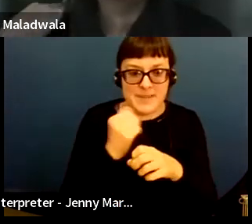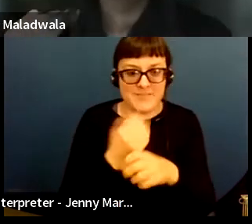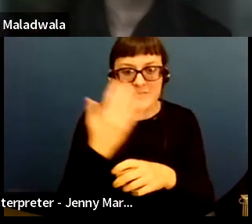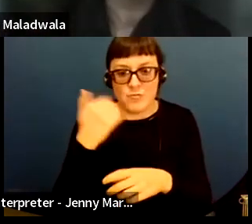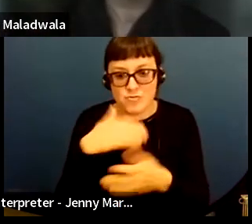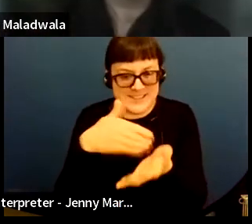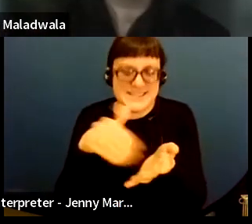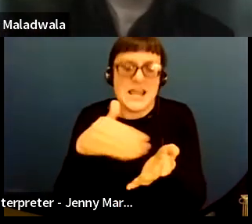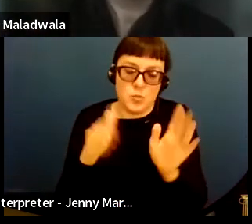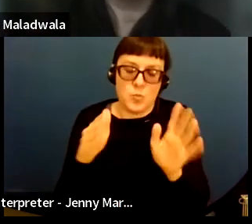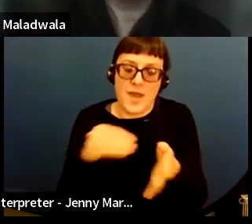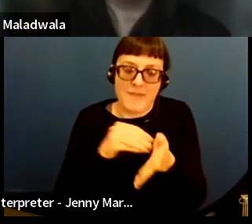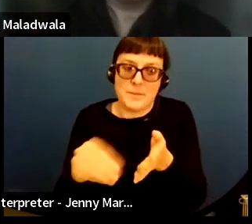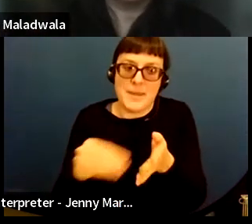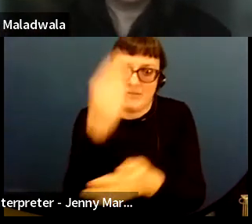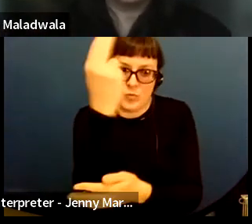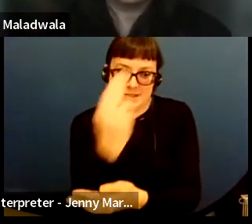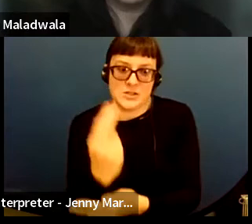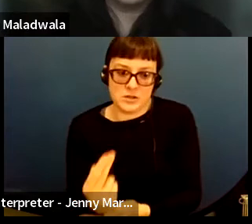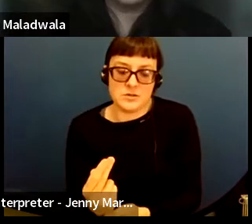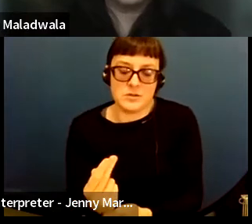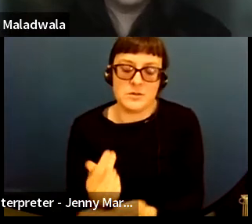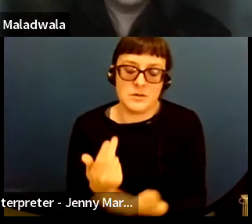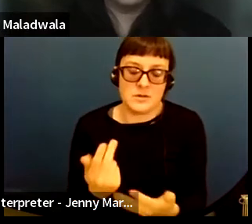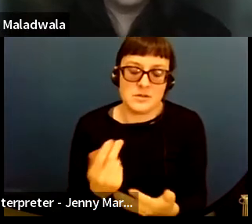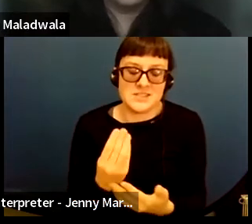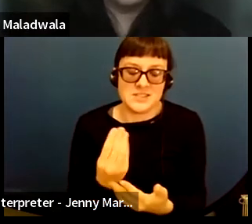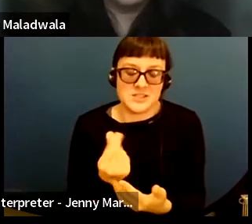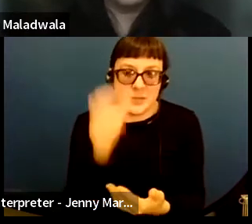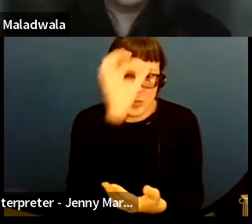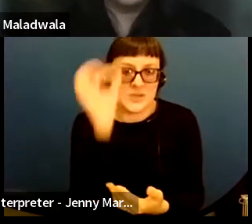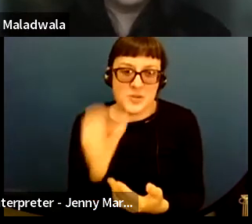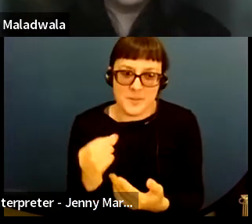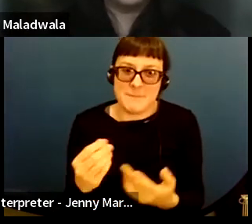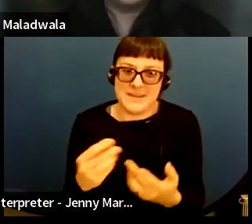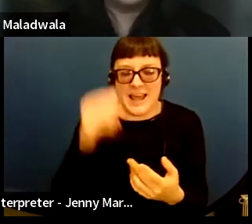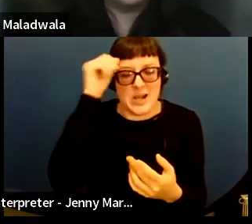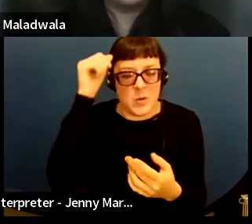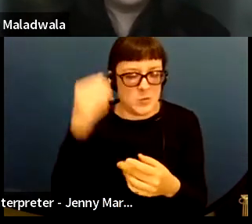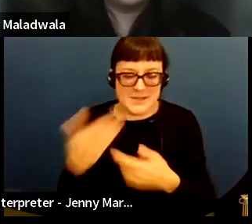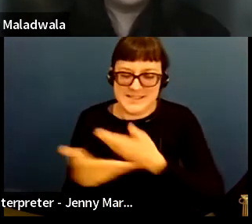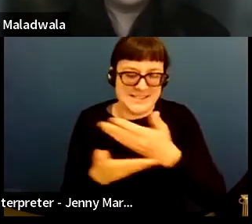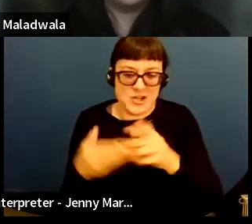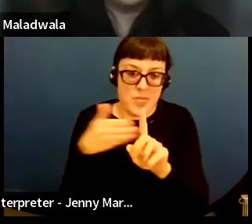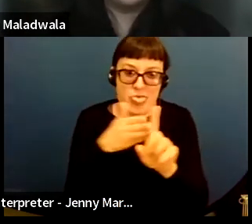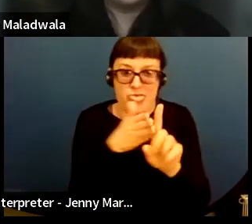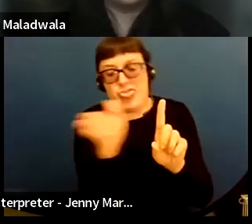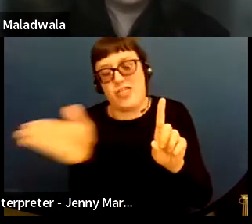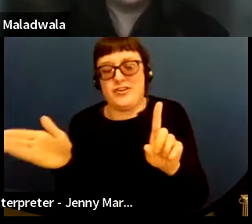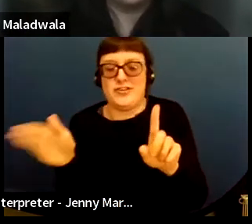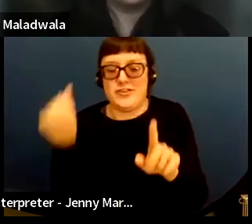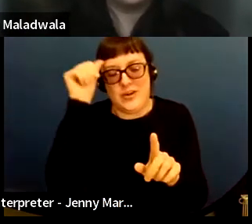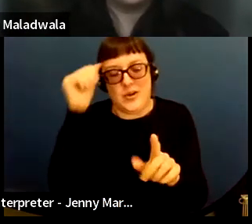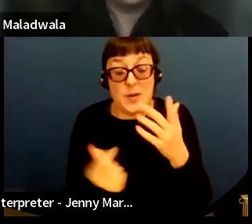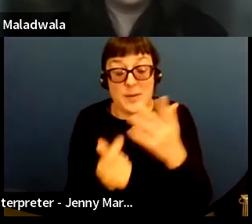think we've also sort of answered some of these questions in our great discussion. We went off track anyway. We do that a little bit, but and I see that